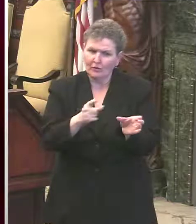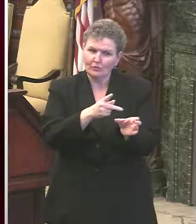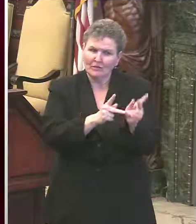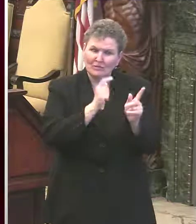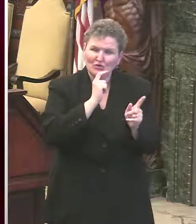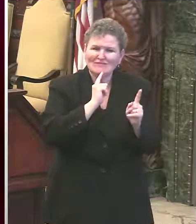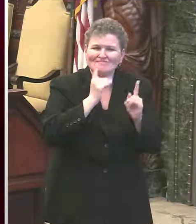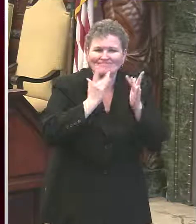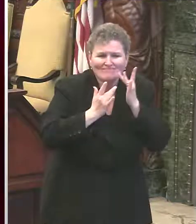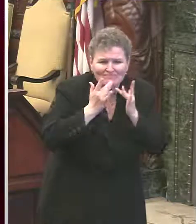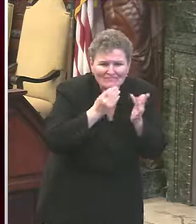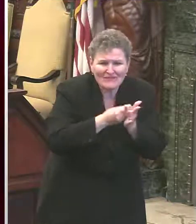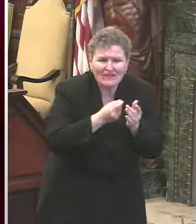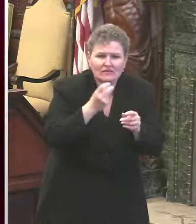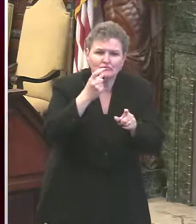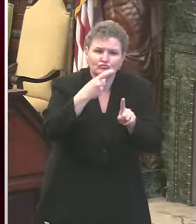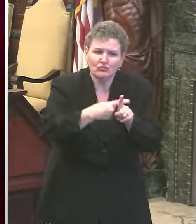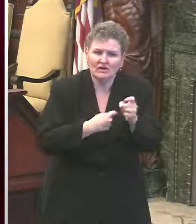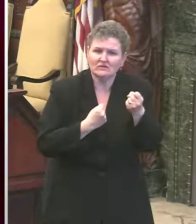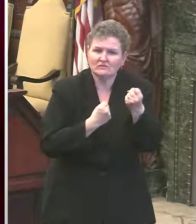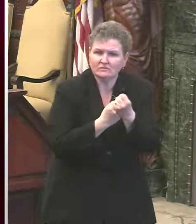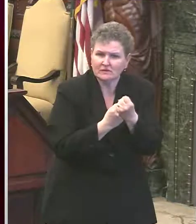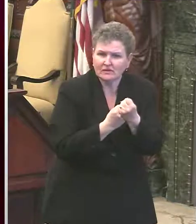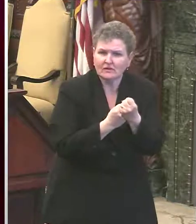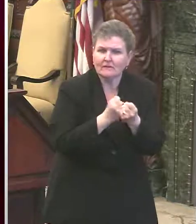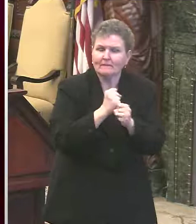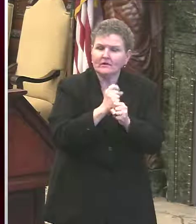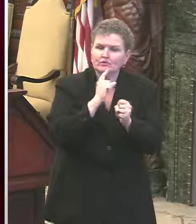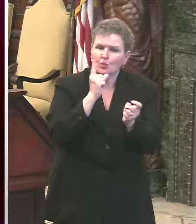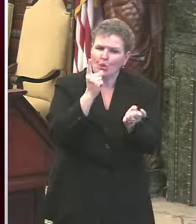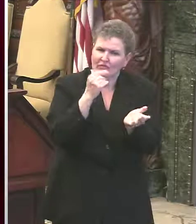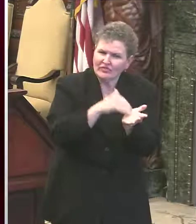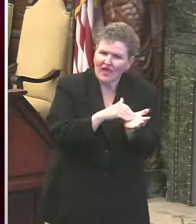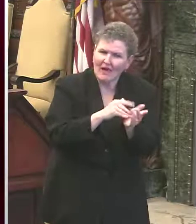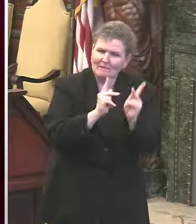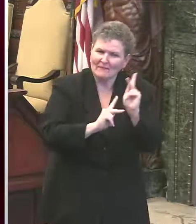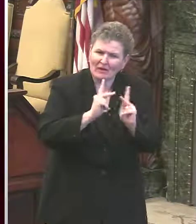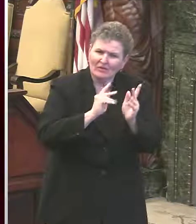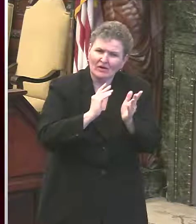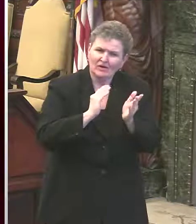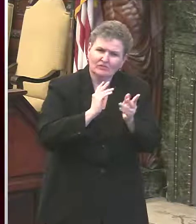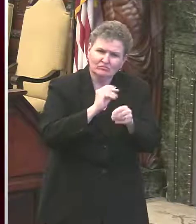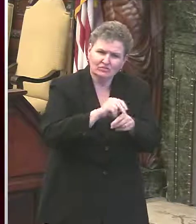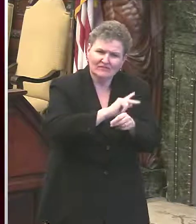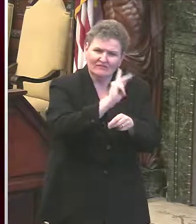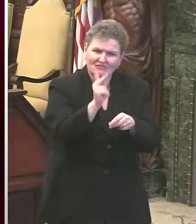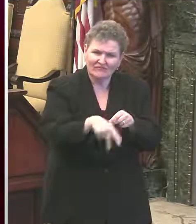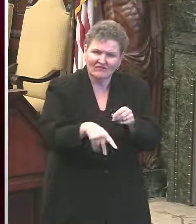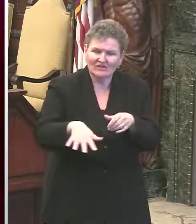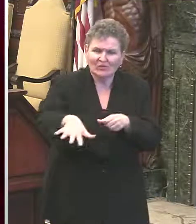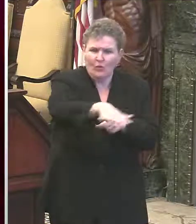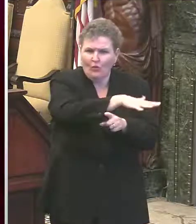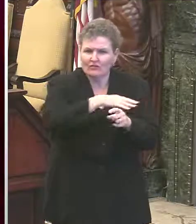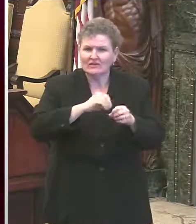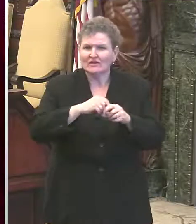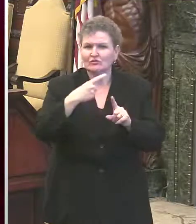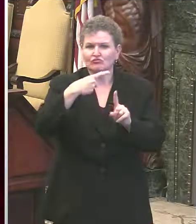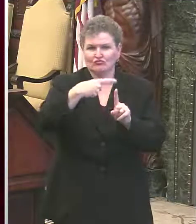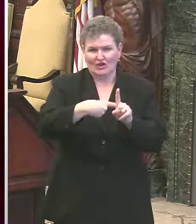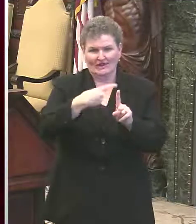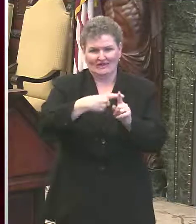rental assistance will make sure that thousands of Philadelphians have their biggest household expense covered and are able to maintain stable